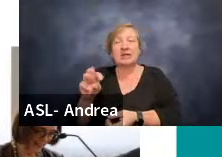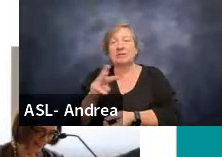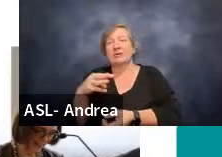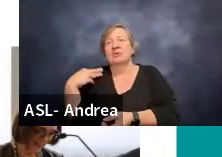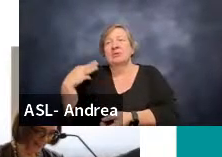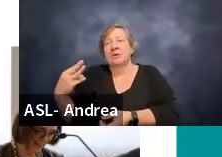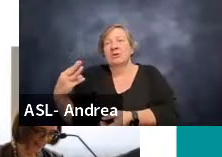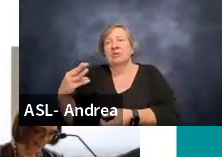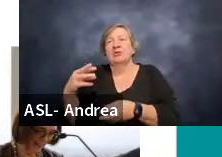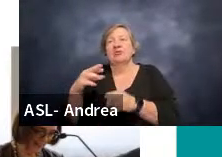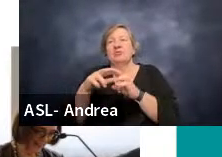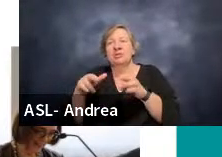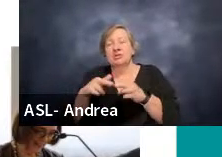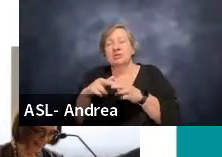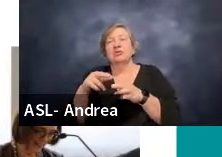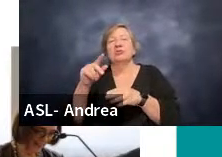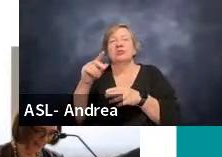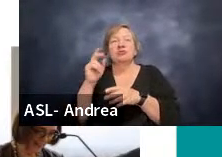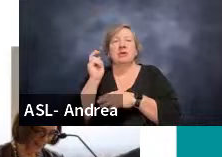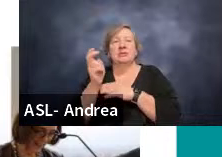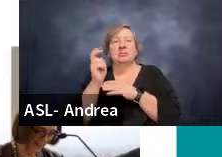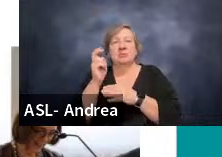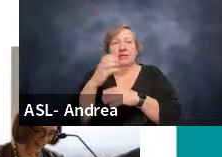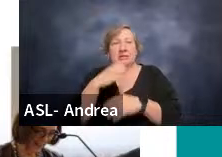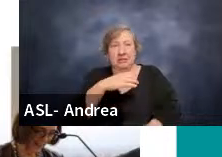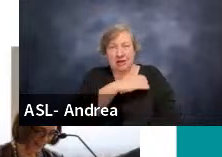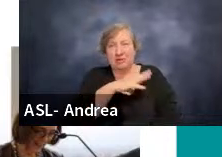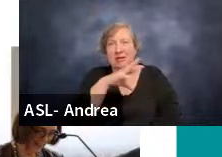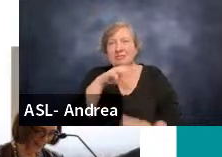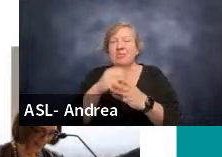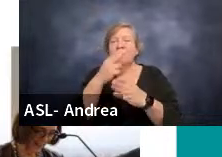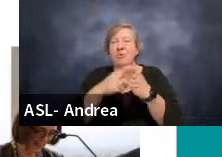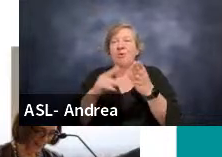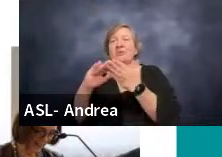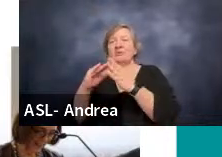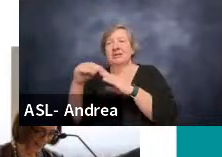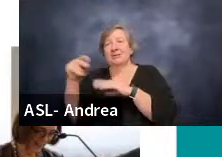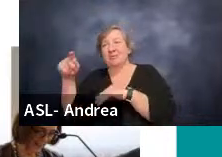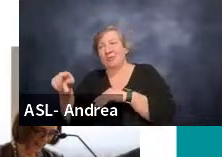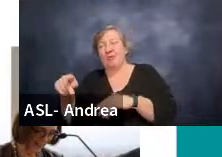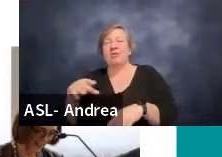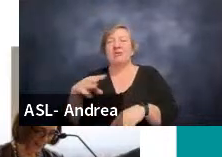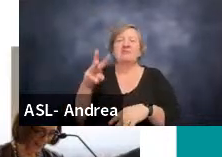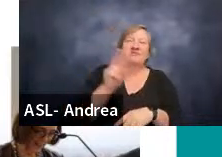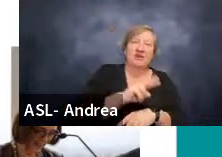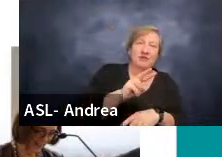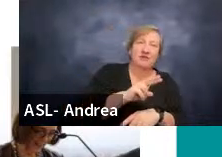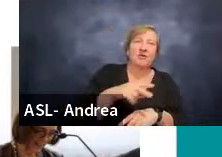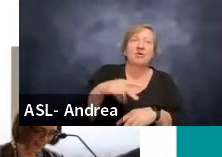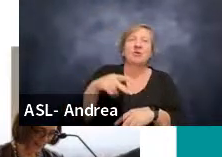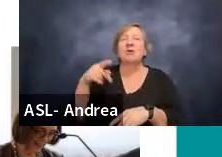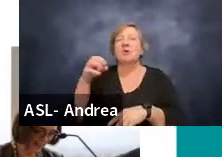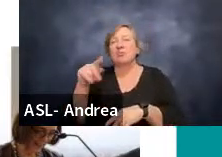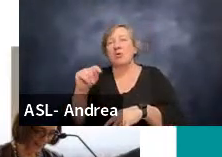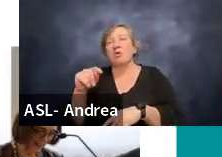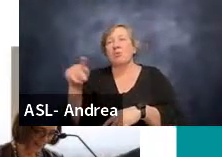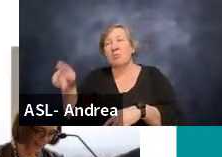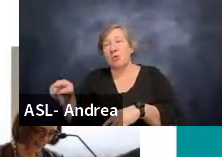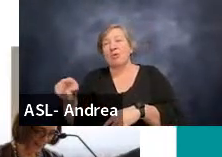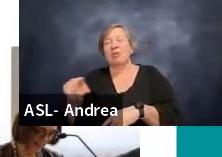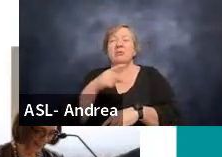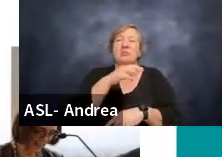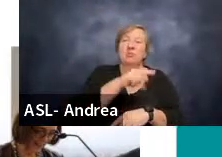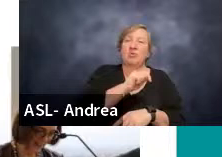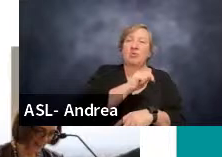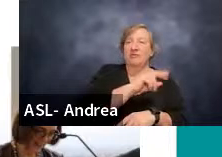Regional Transportation Council. It includes both cities of Portland and Vancouver, and the Port of Portland and the Port of Vancouver.